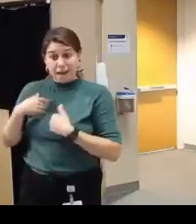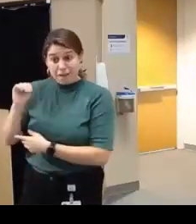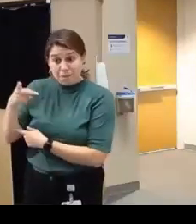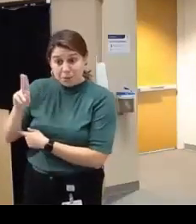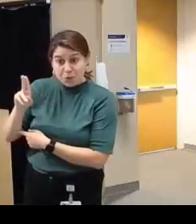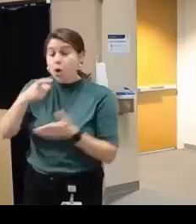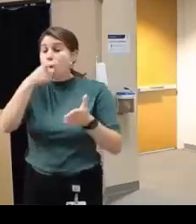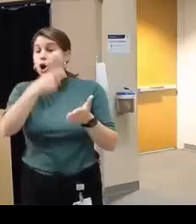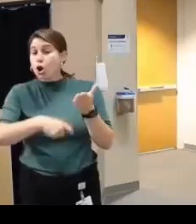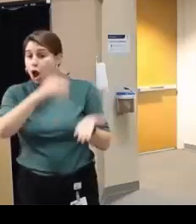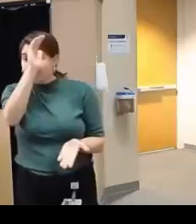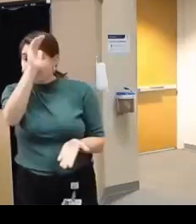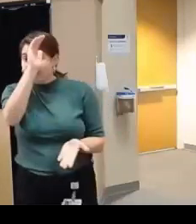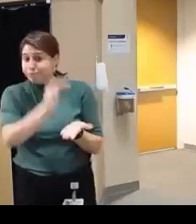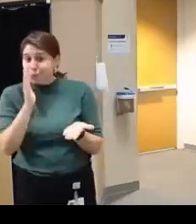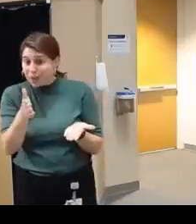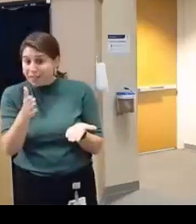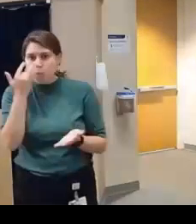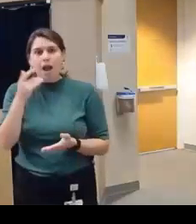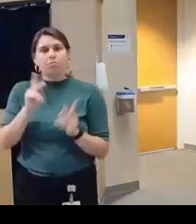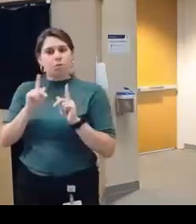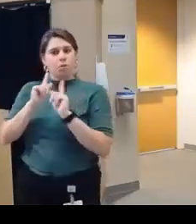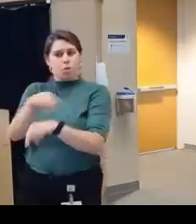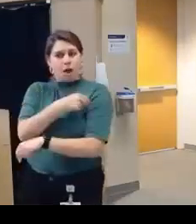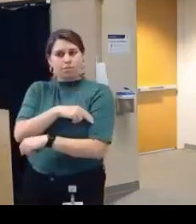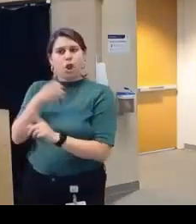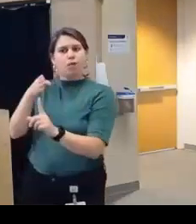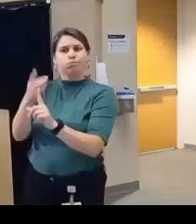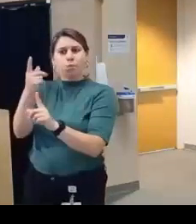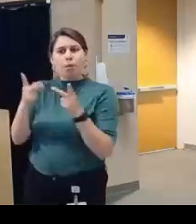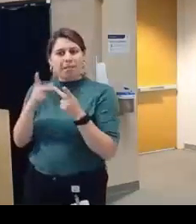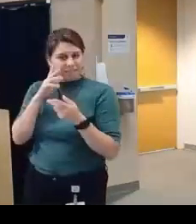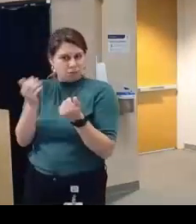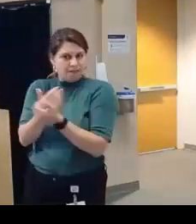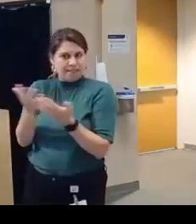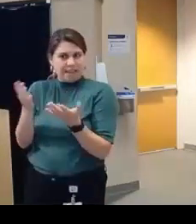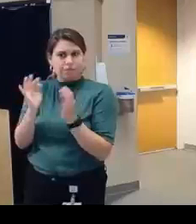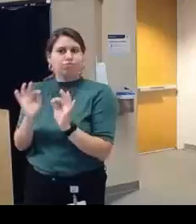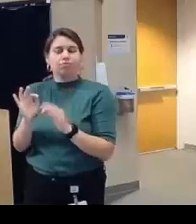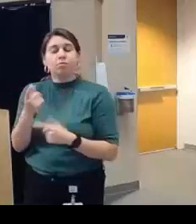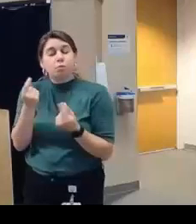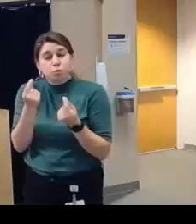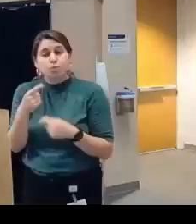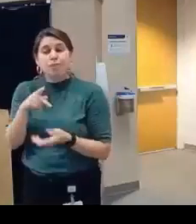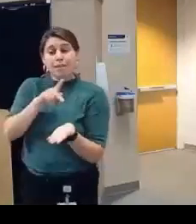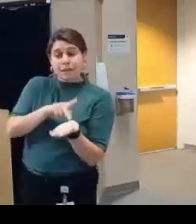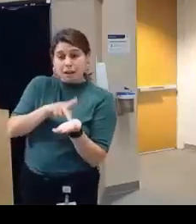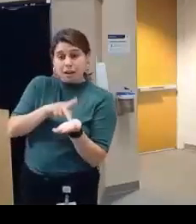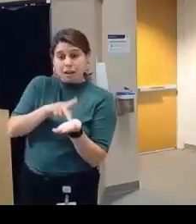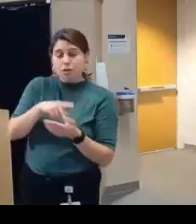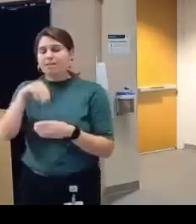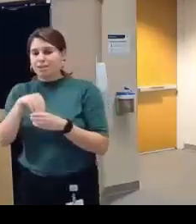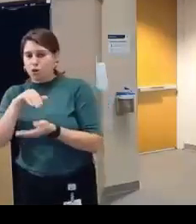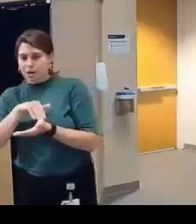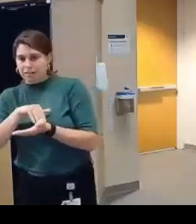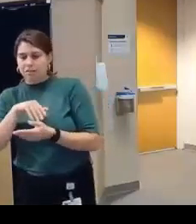reduce costs if people get one-stop shopping while they're in the hospital. And what they do is they have co-rounding with a psychiatrist and an internist on